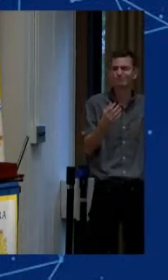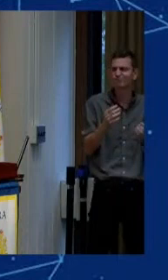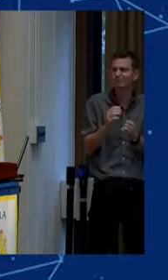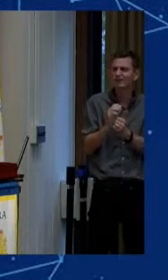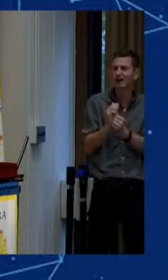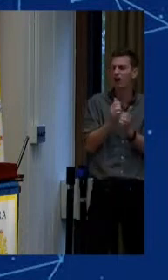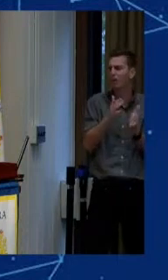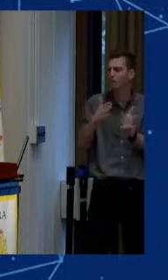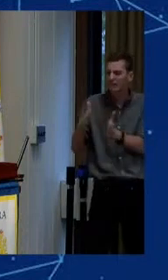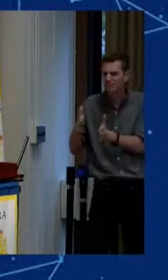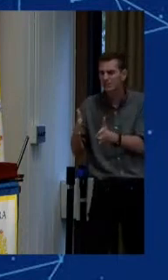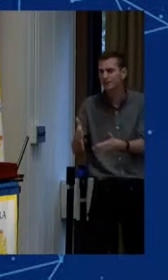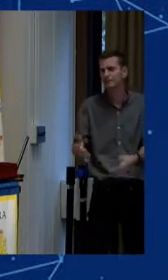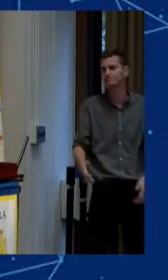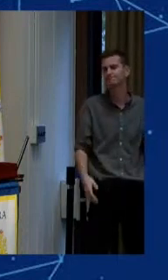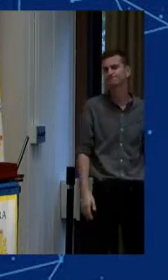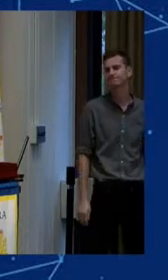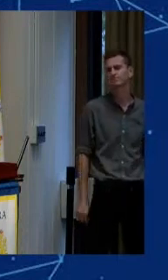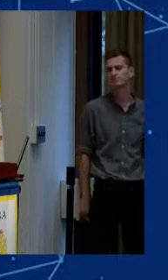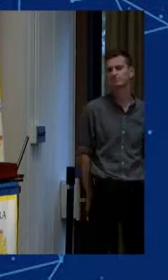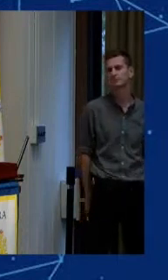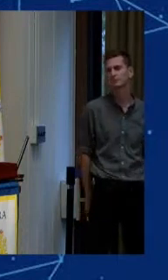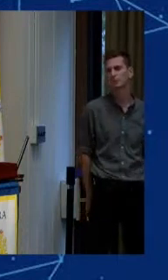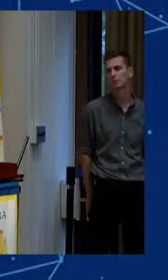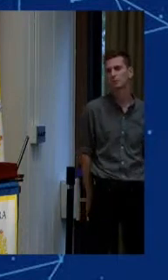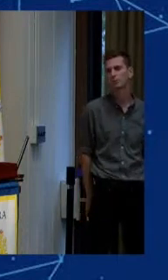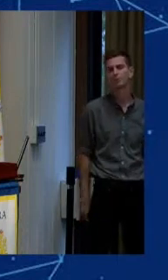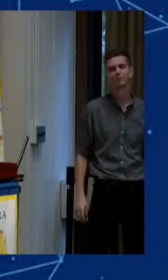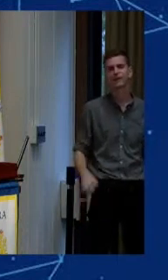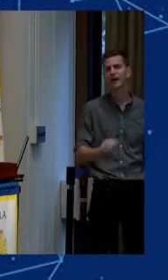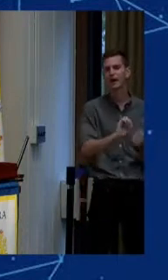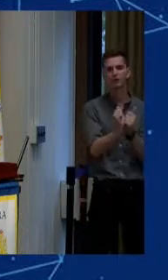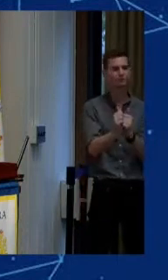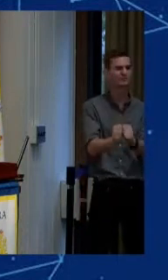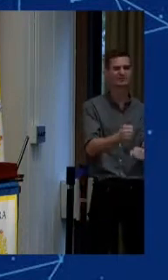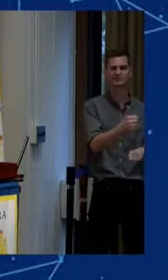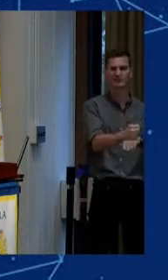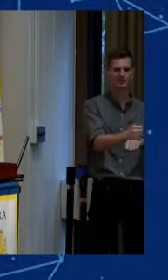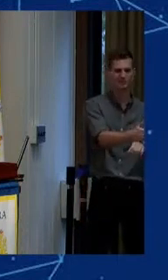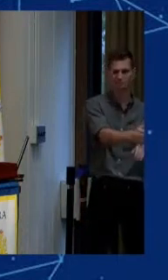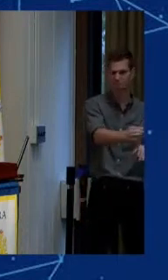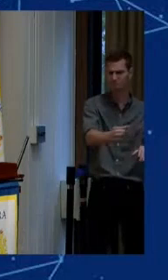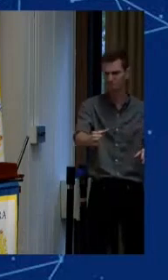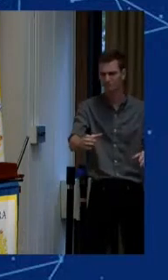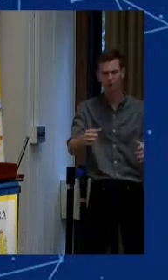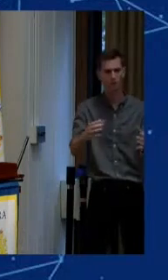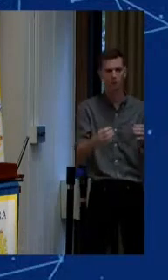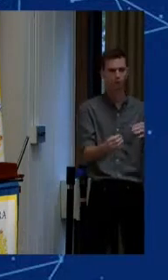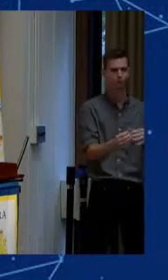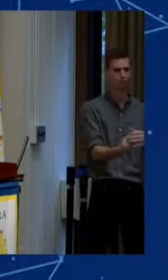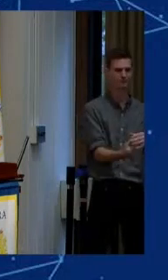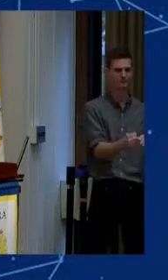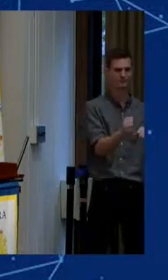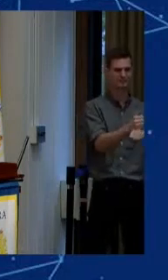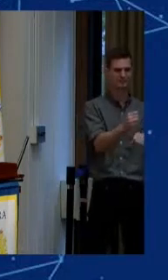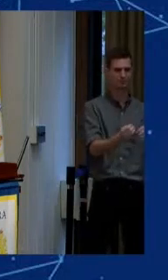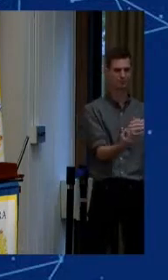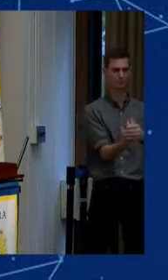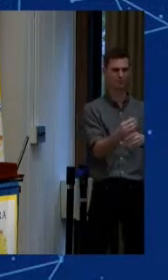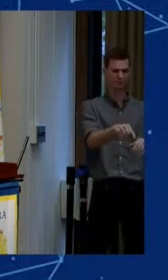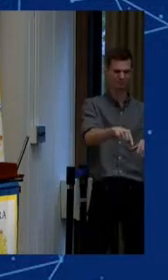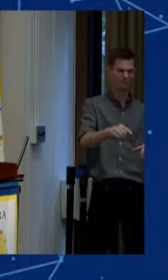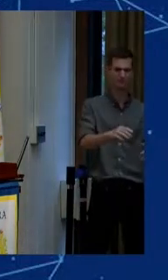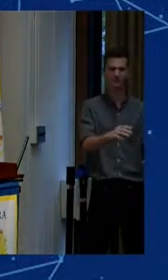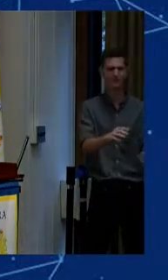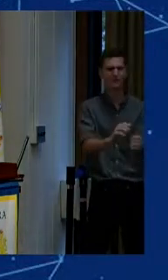once the spring comes. But I need to know, how do I set up? What can I plant here? How do I figure